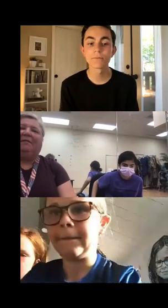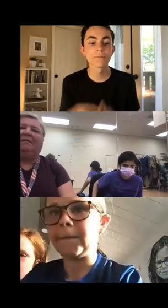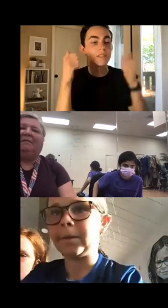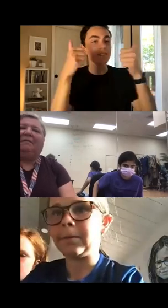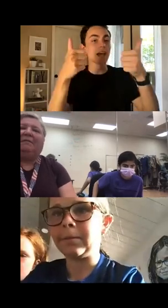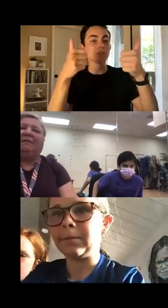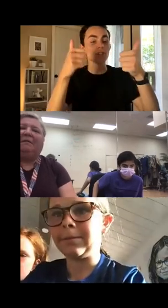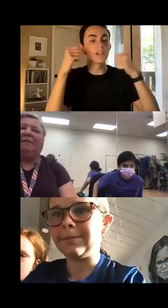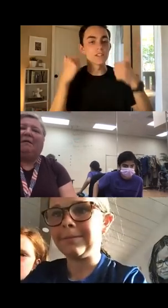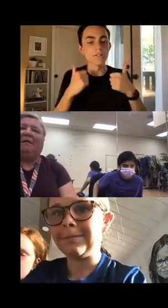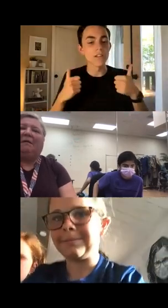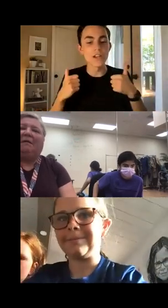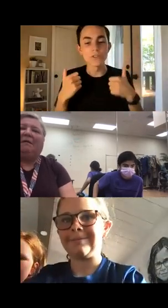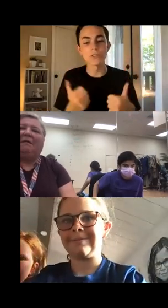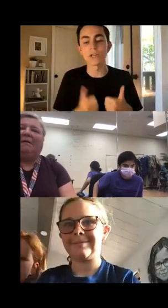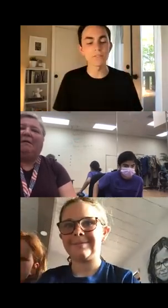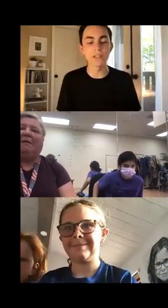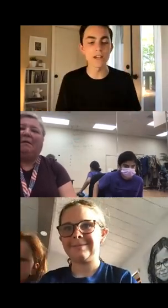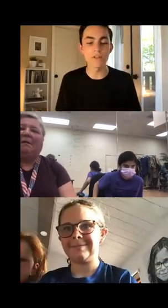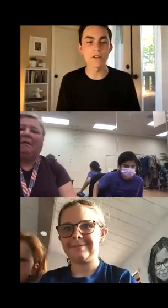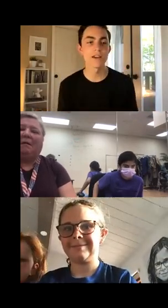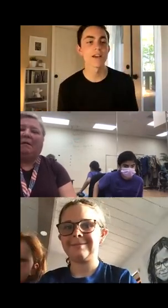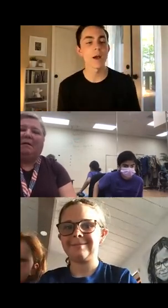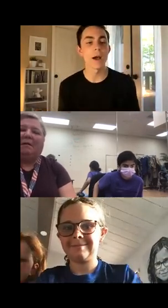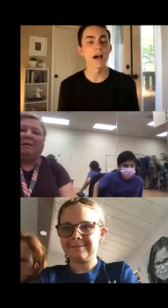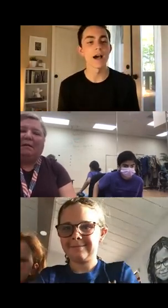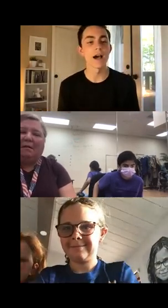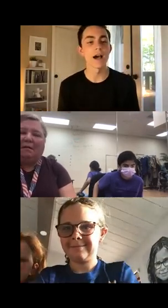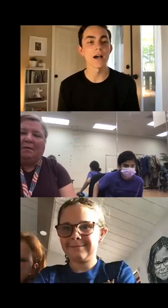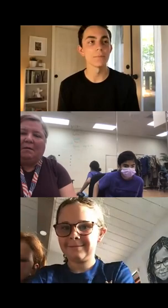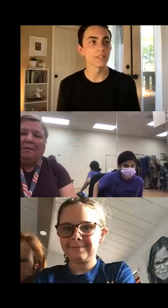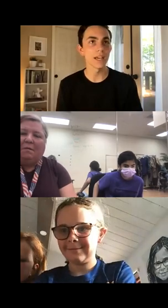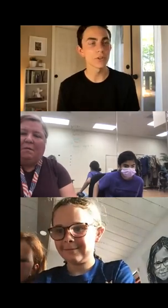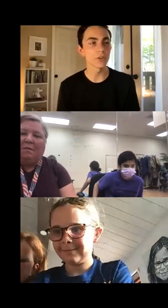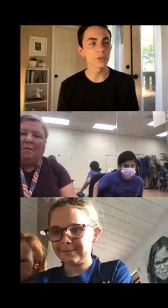Quinn. Sounds good. It's on video, so you'll get the video. But that'll conclude